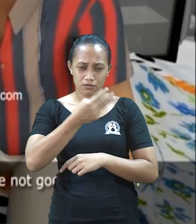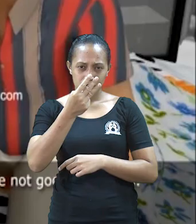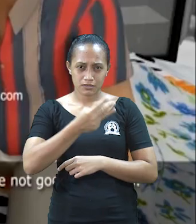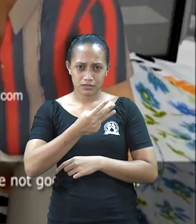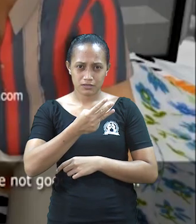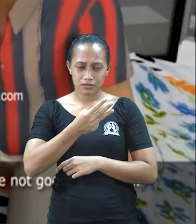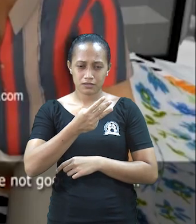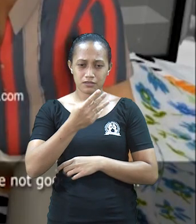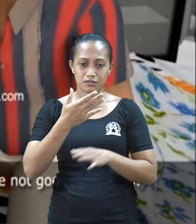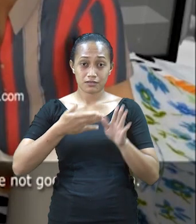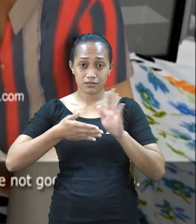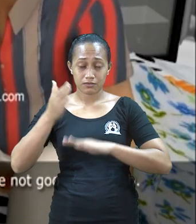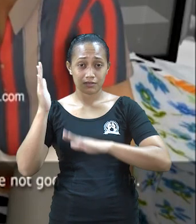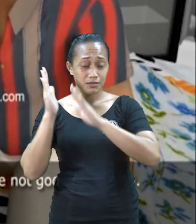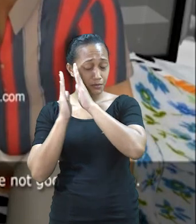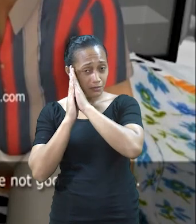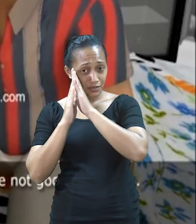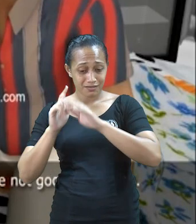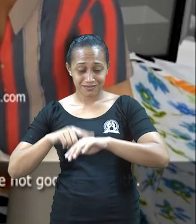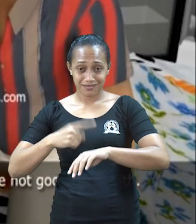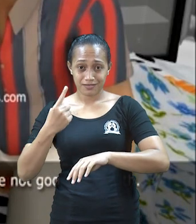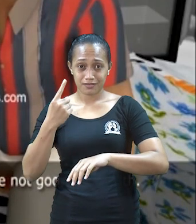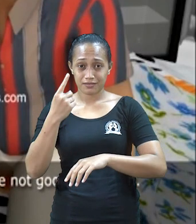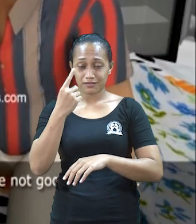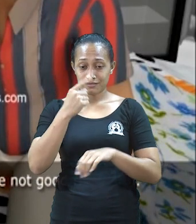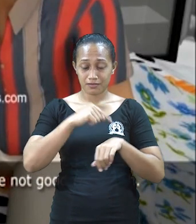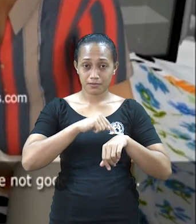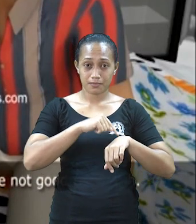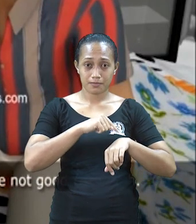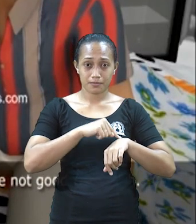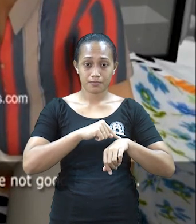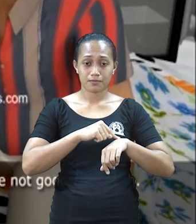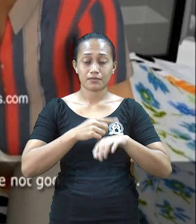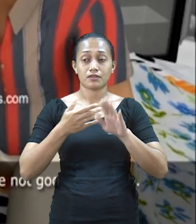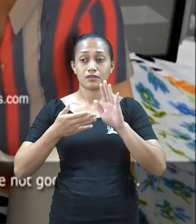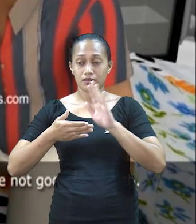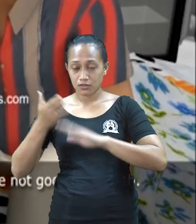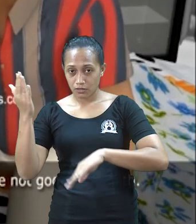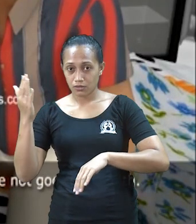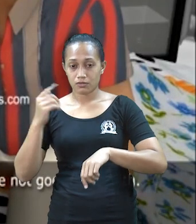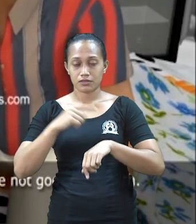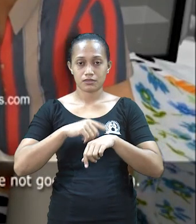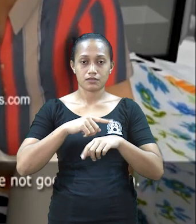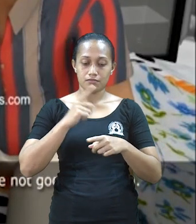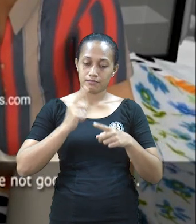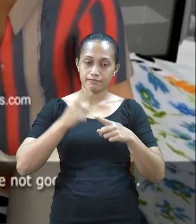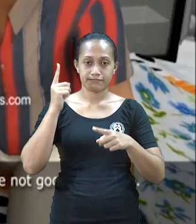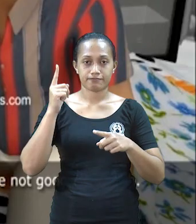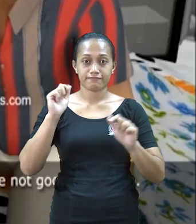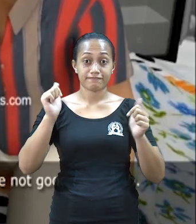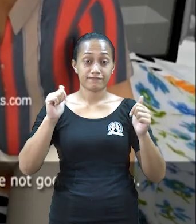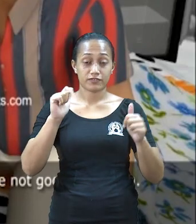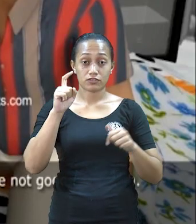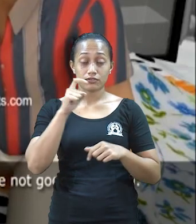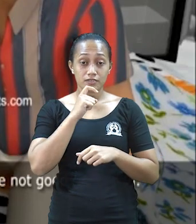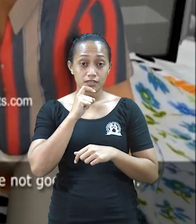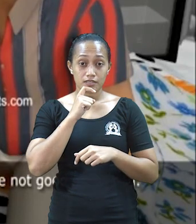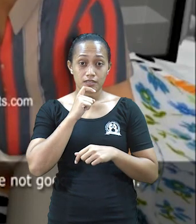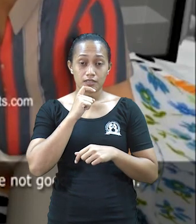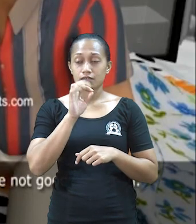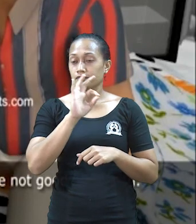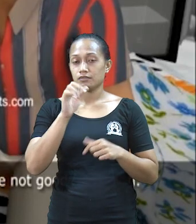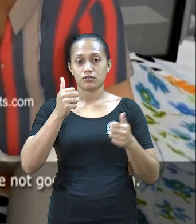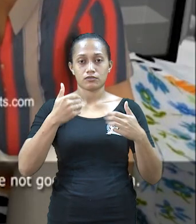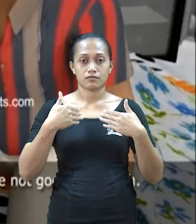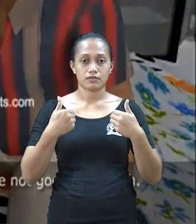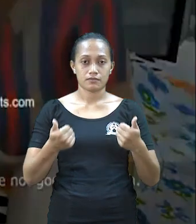13. Going to bed at late hours. Going to bed immediately after dinner are not